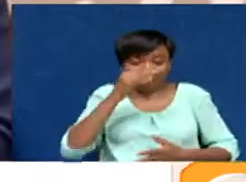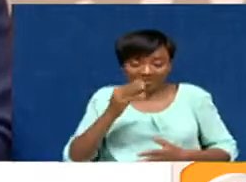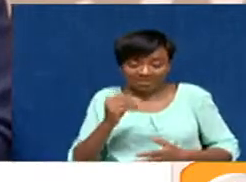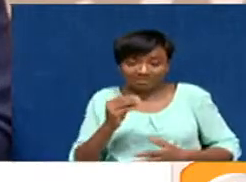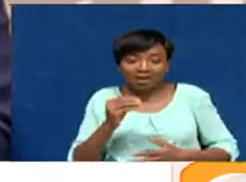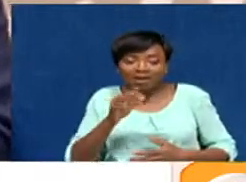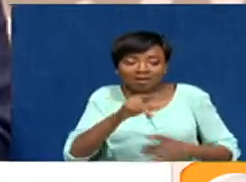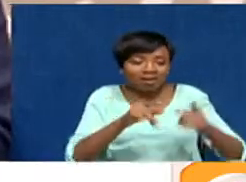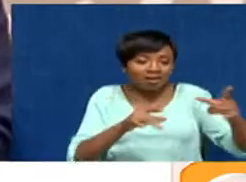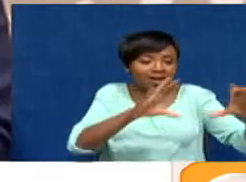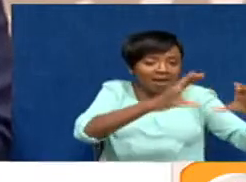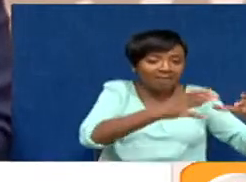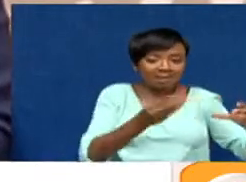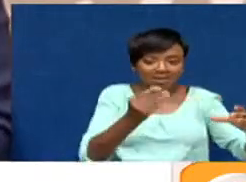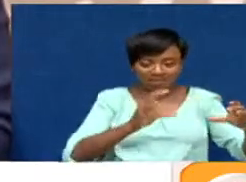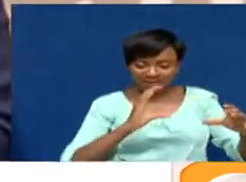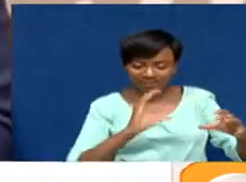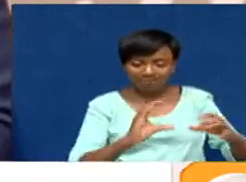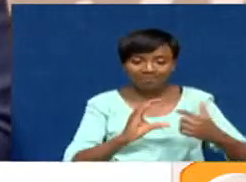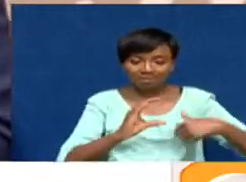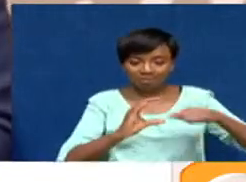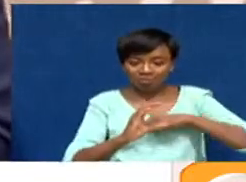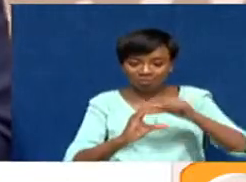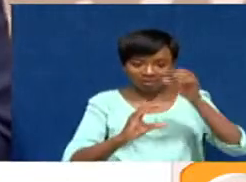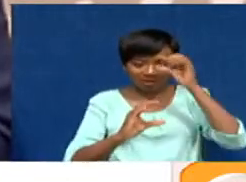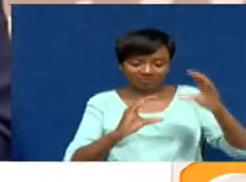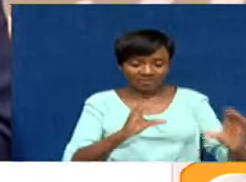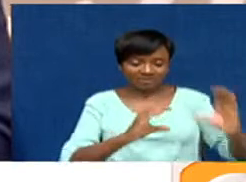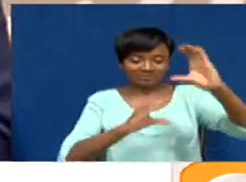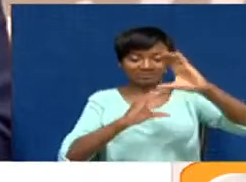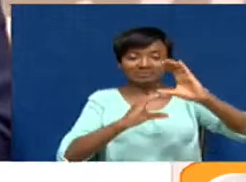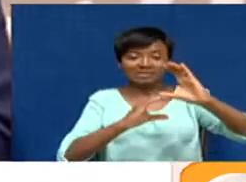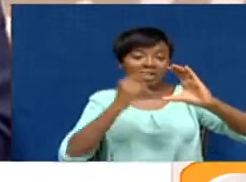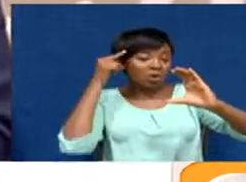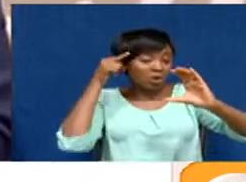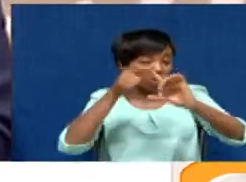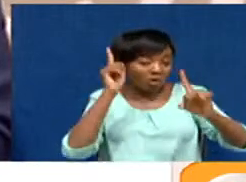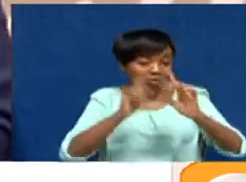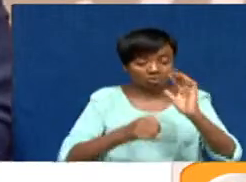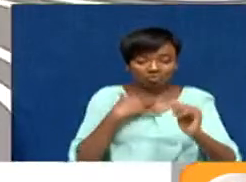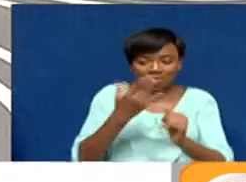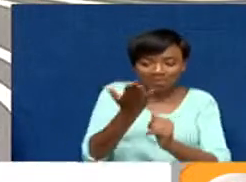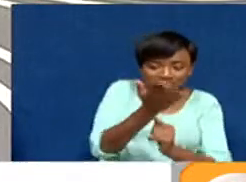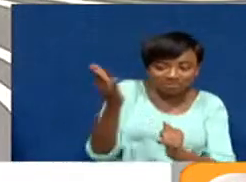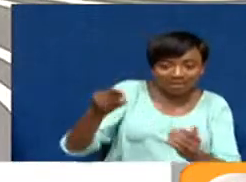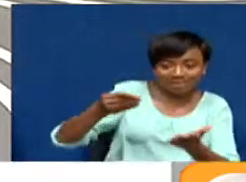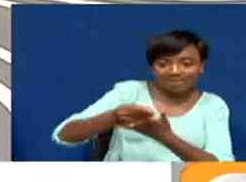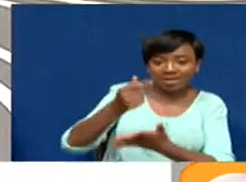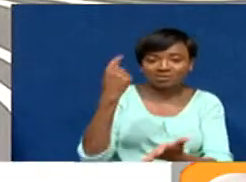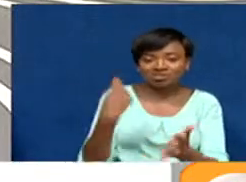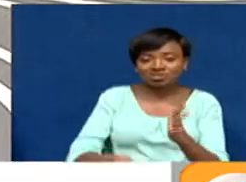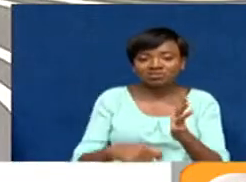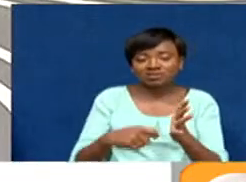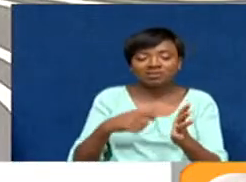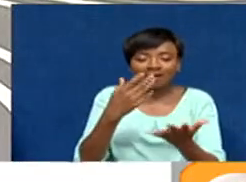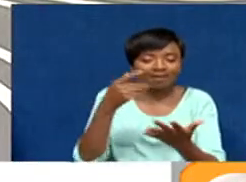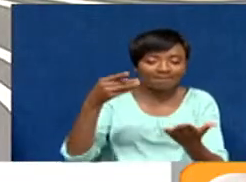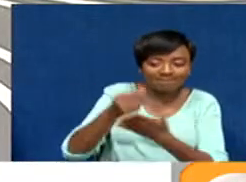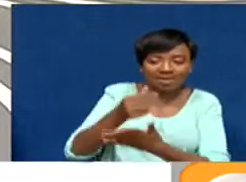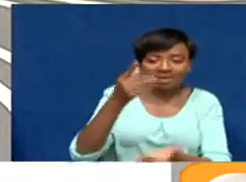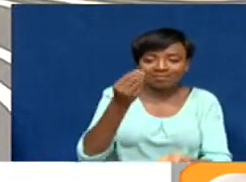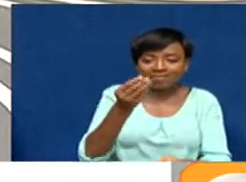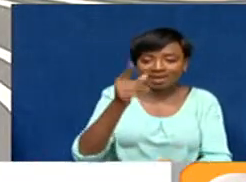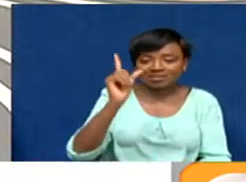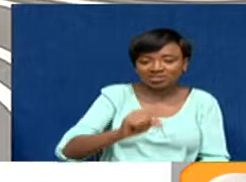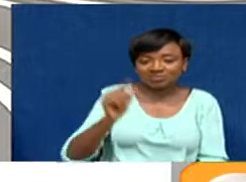53 billion in the last 1 year. In subsidies alone? In subsidies alone. Kwame, a viewer is asking,